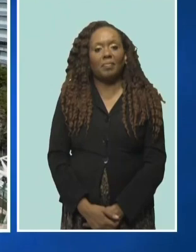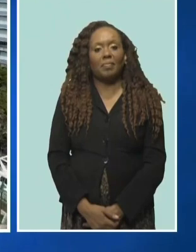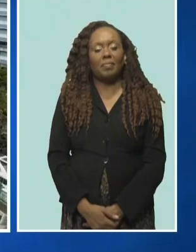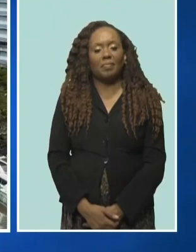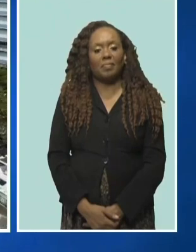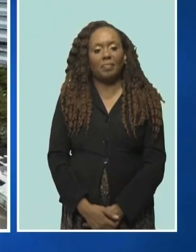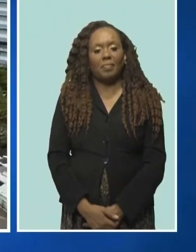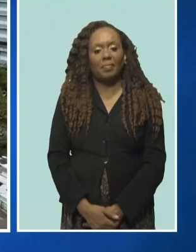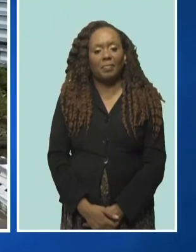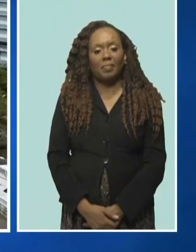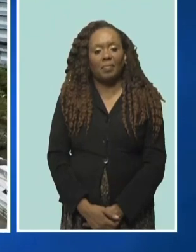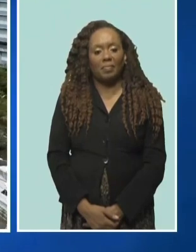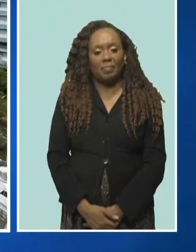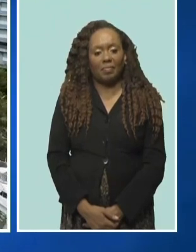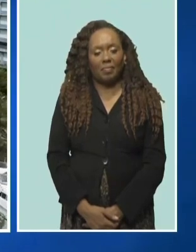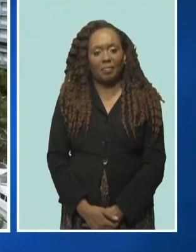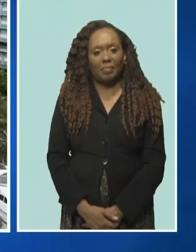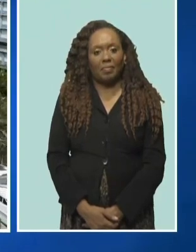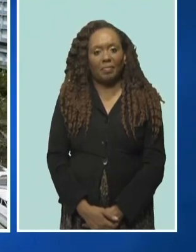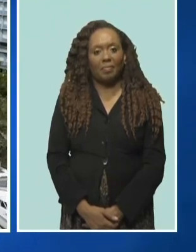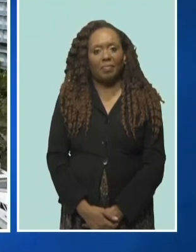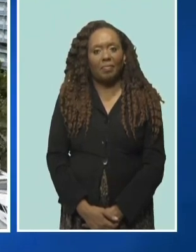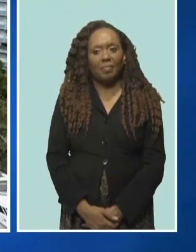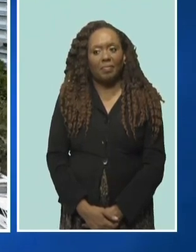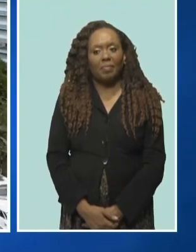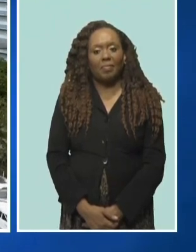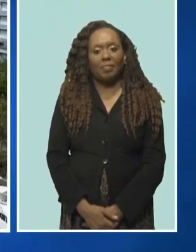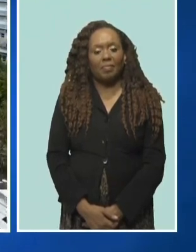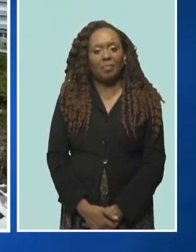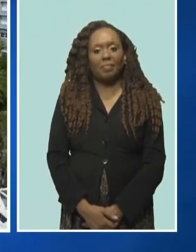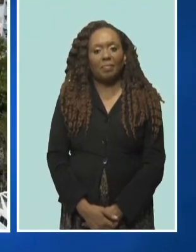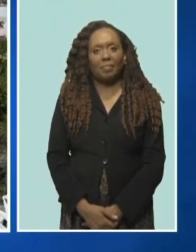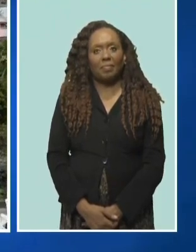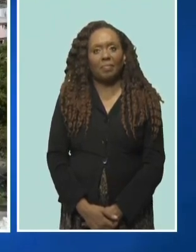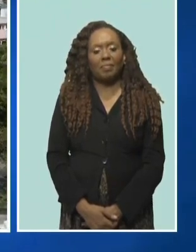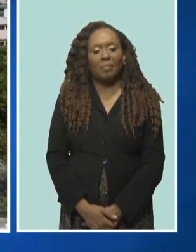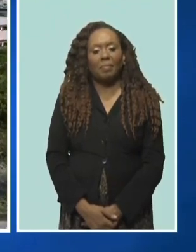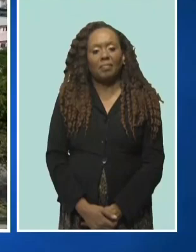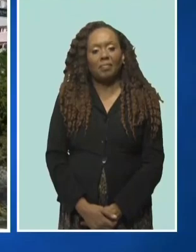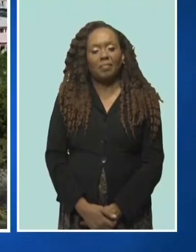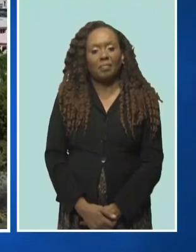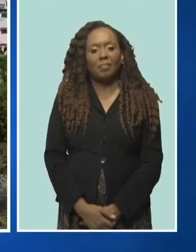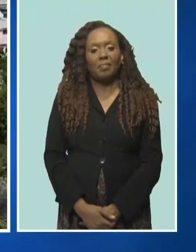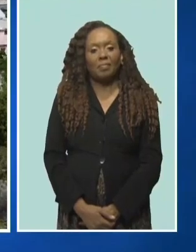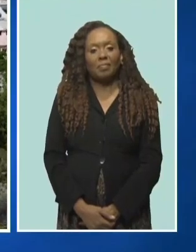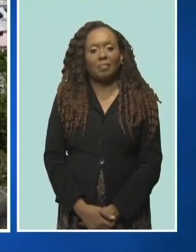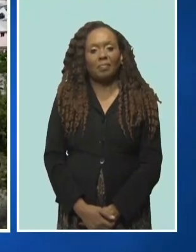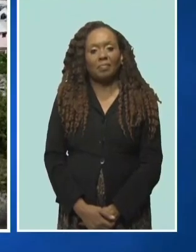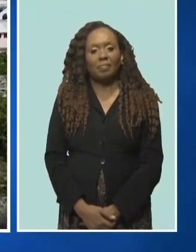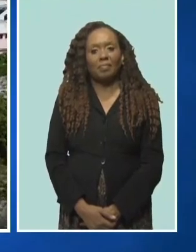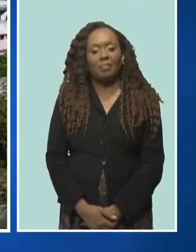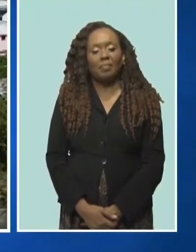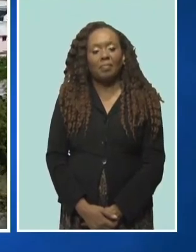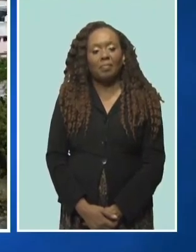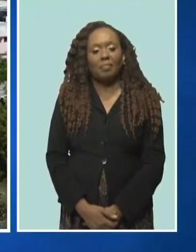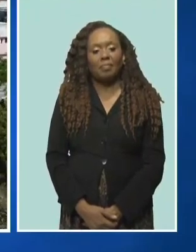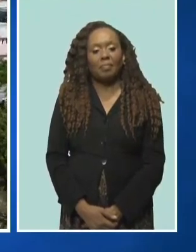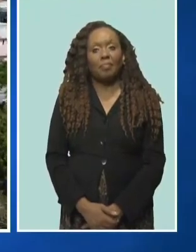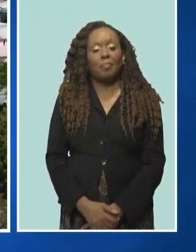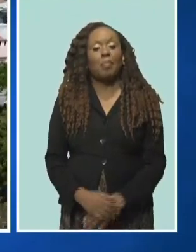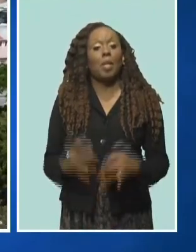breathe, and I'm proud to be born here, and the love and beauty that surrounds